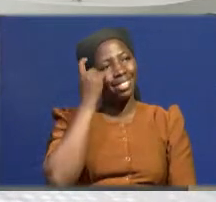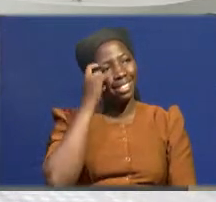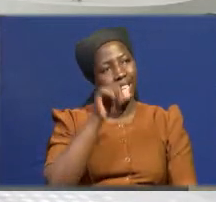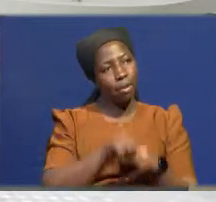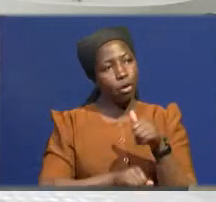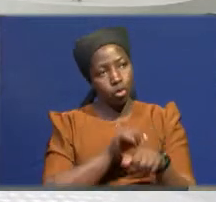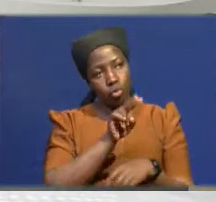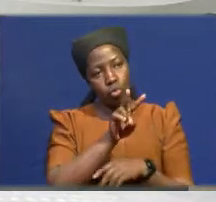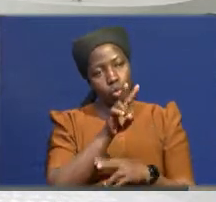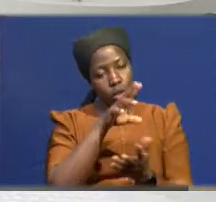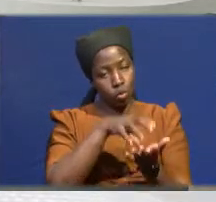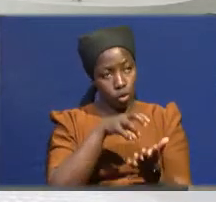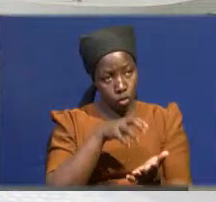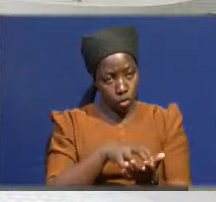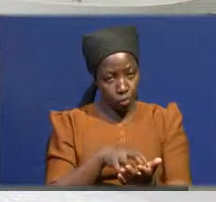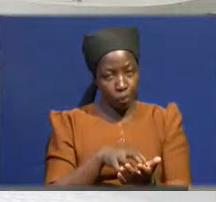scenarios.